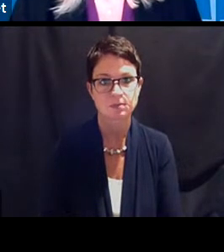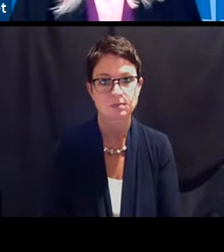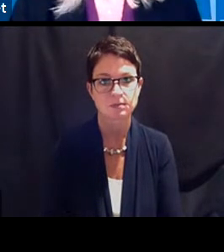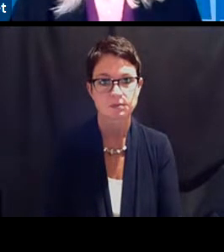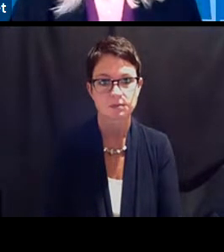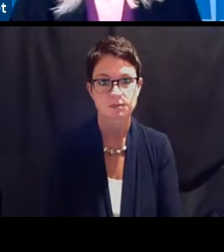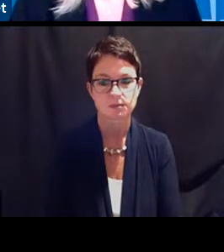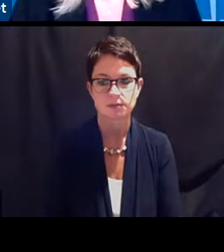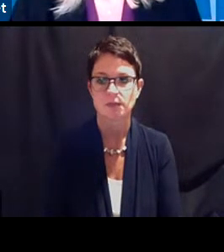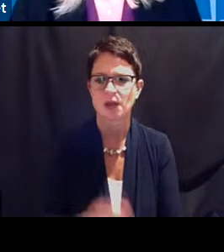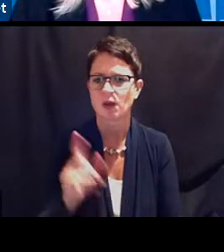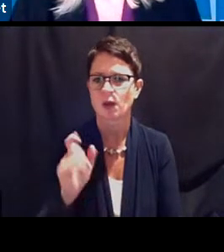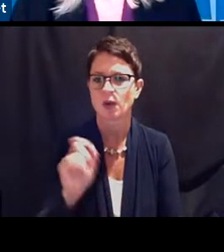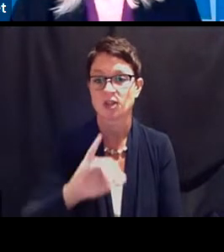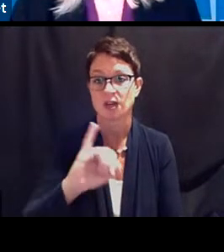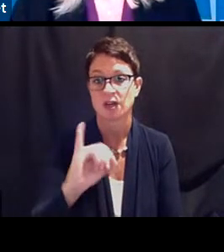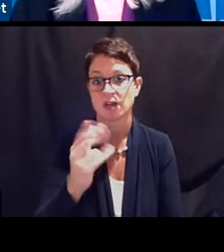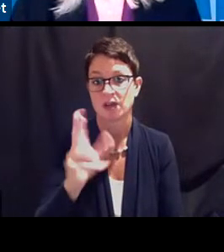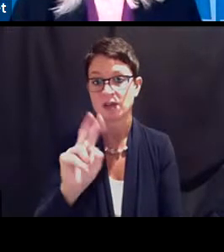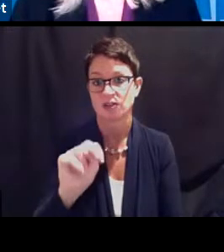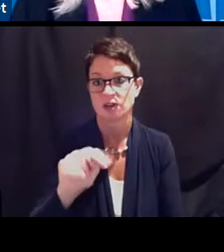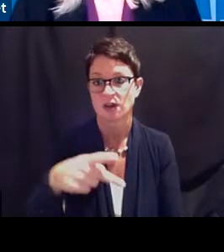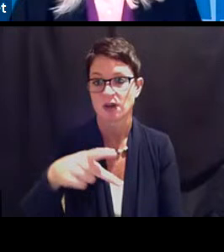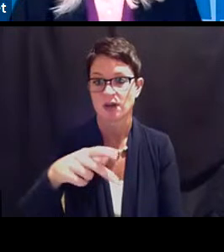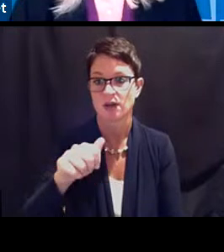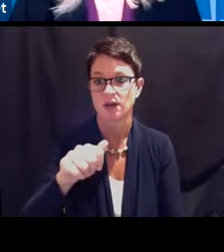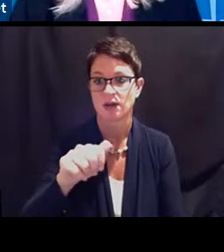How about John Passanini?